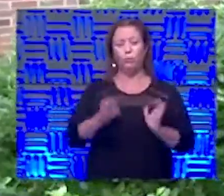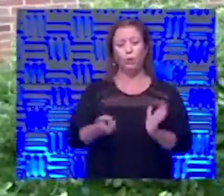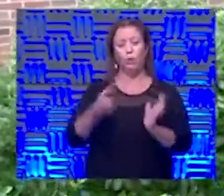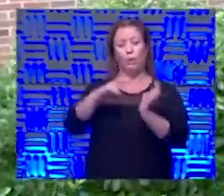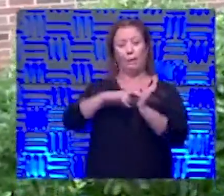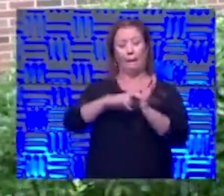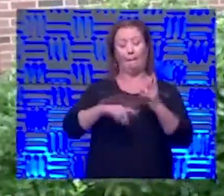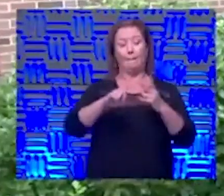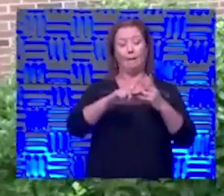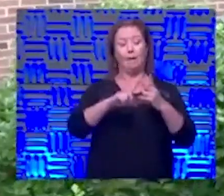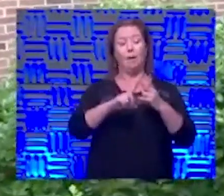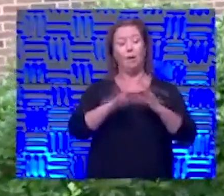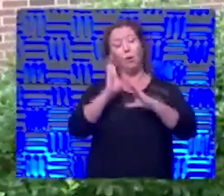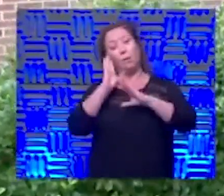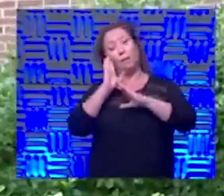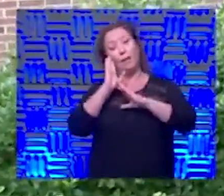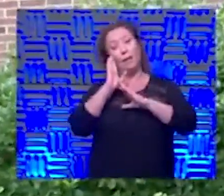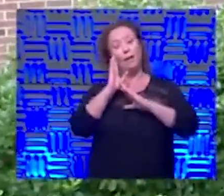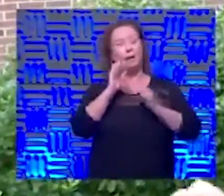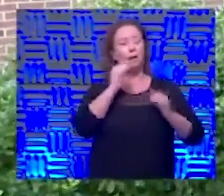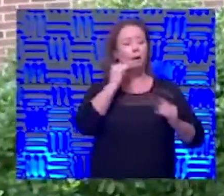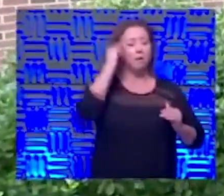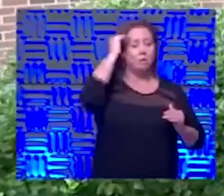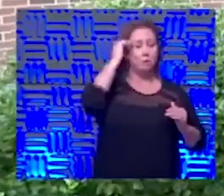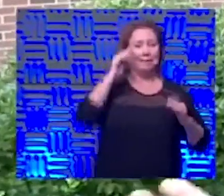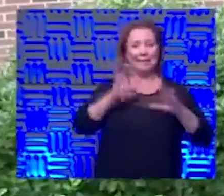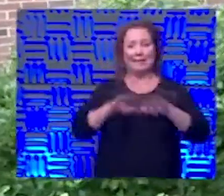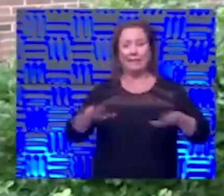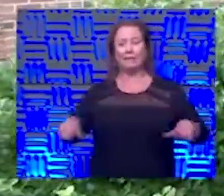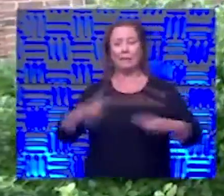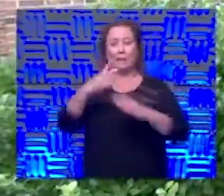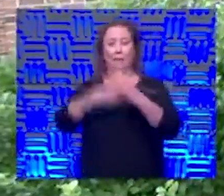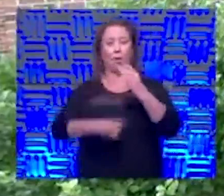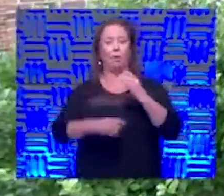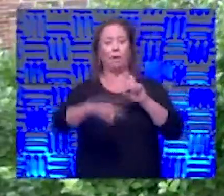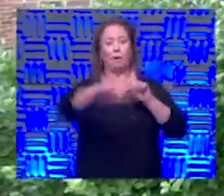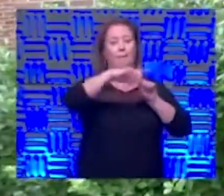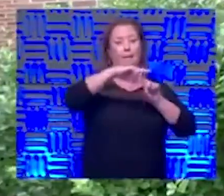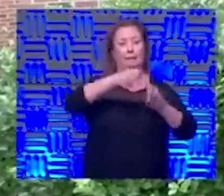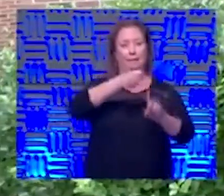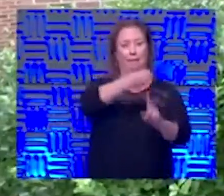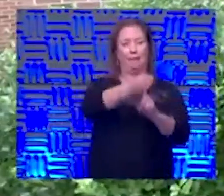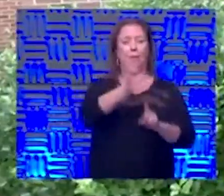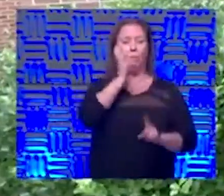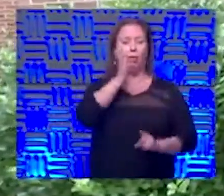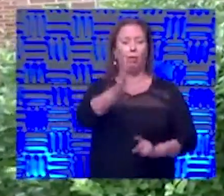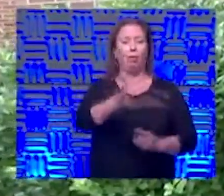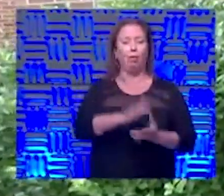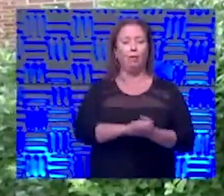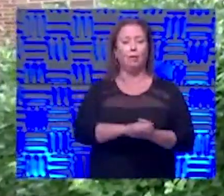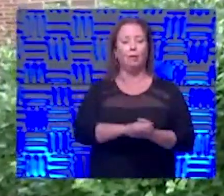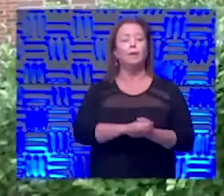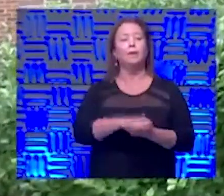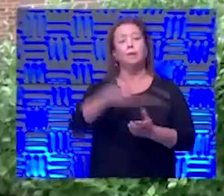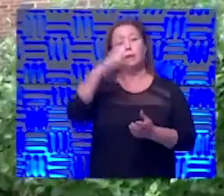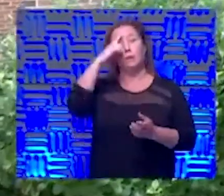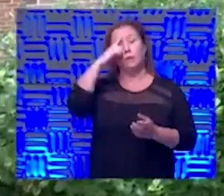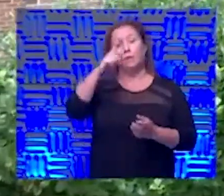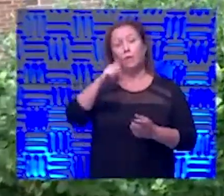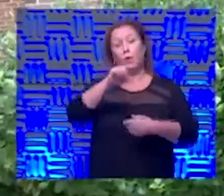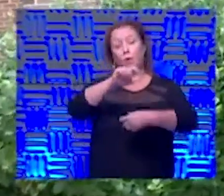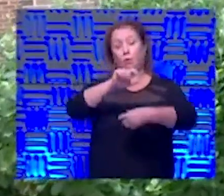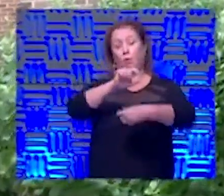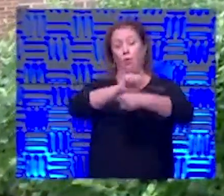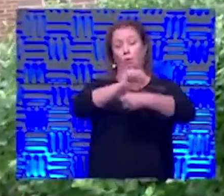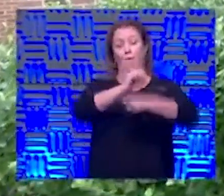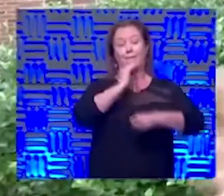we're going to bed, and this goes for adults and kids. Either way, you're going to see some positive impacts of that. As far as when you're doing